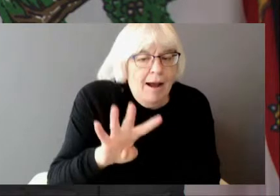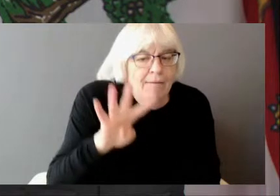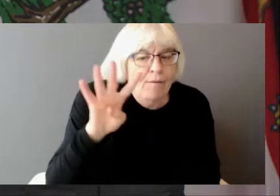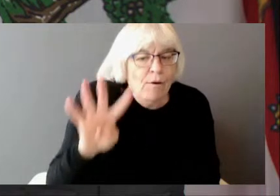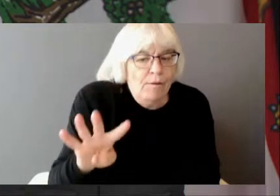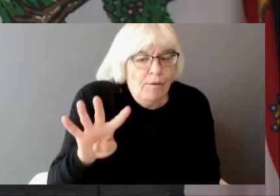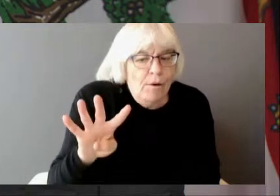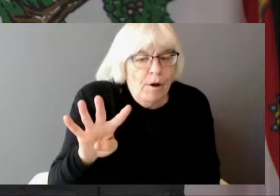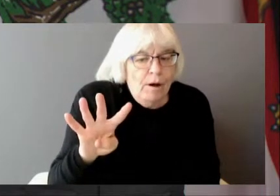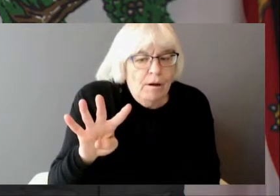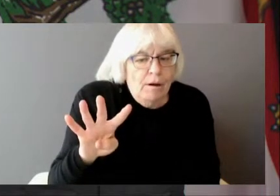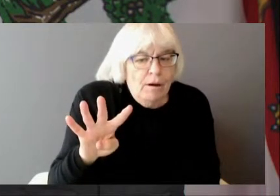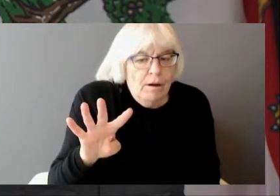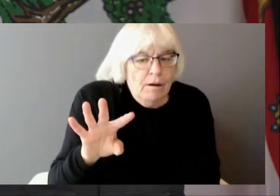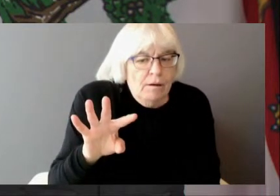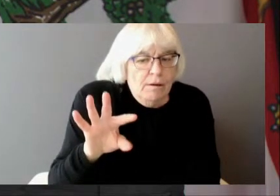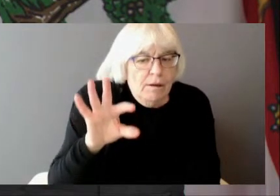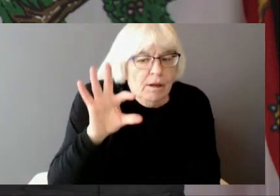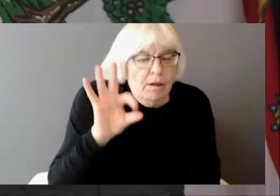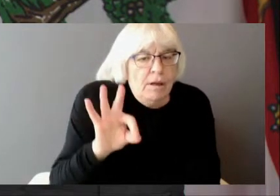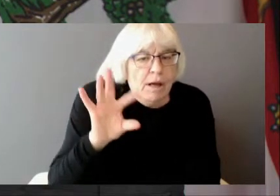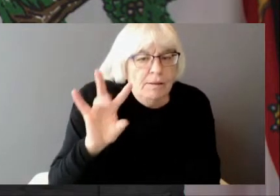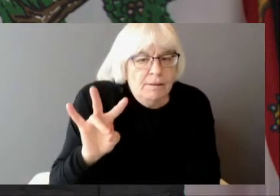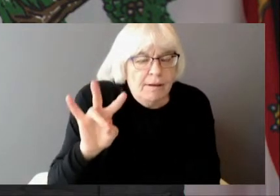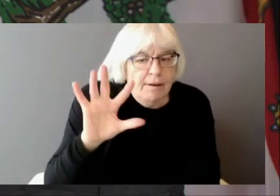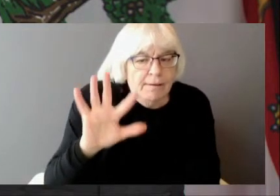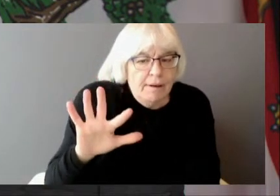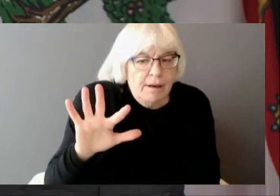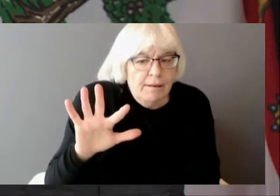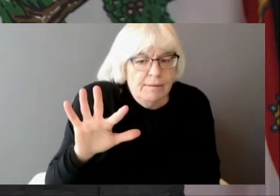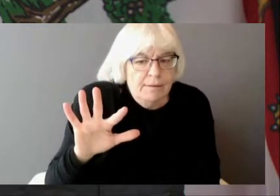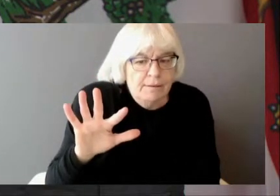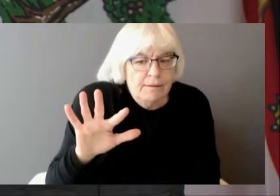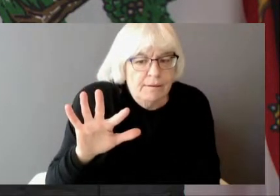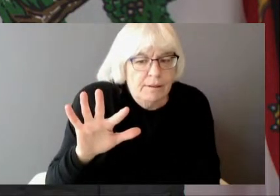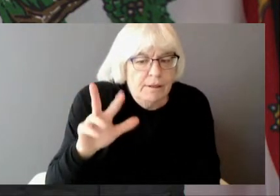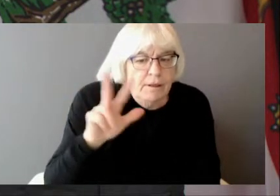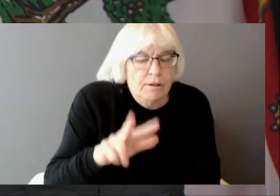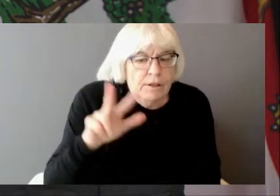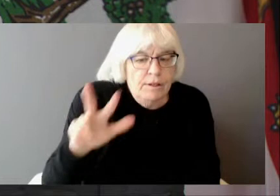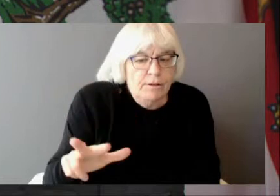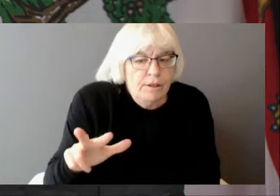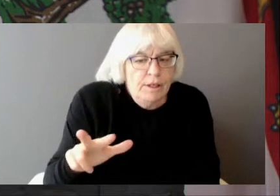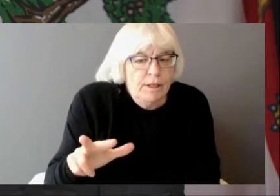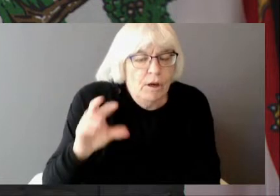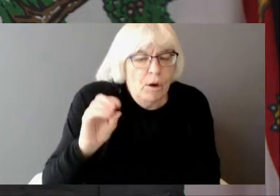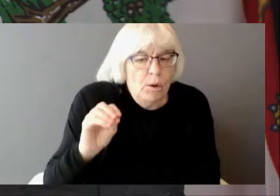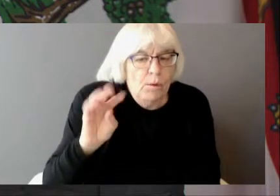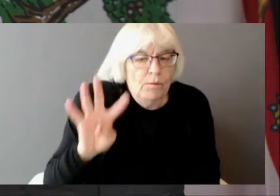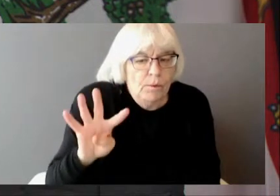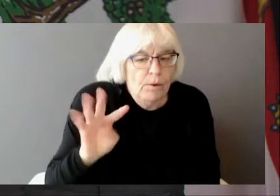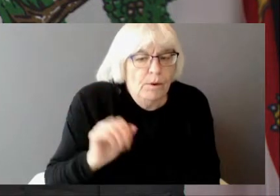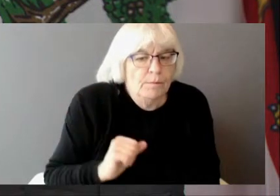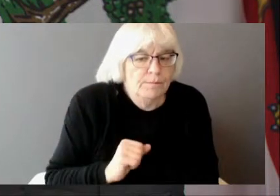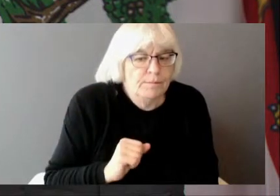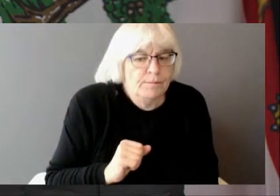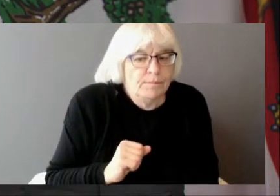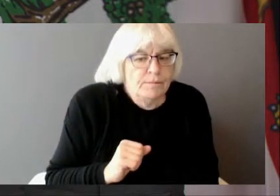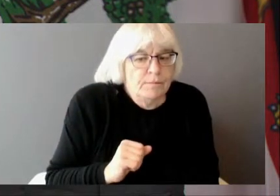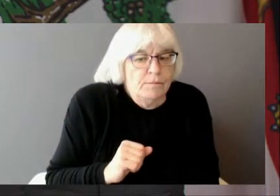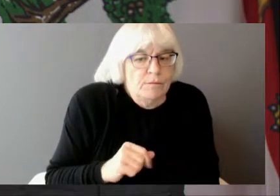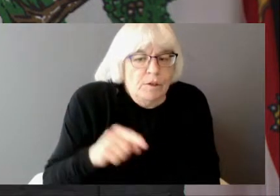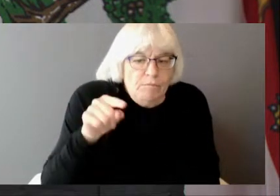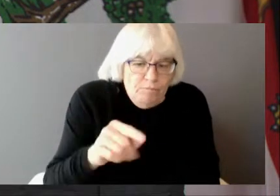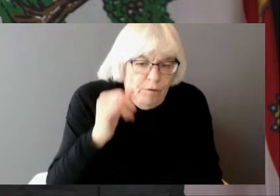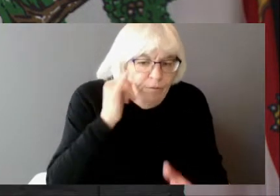1-844-975-3303. The lines are staffed from 8 a.m. to 4 p.m. and have been available 7 days a week. This afternoon,